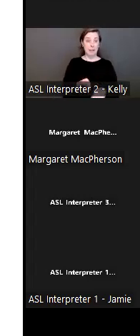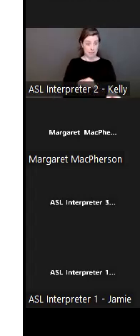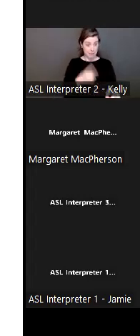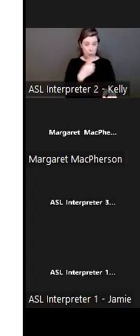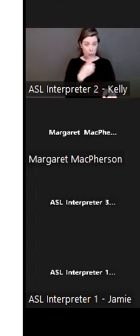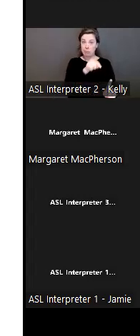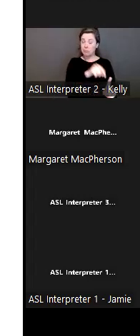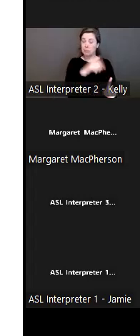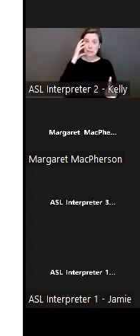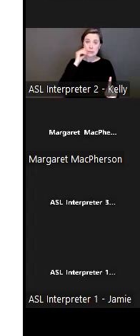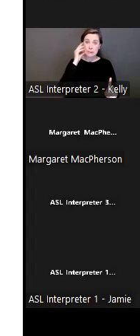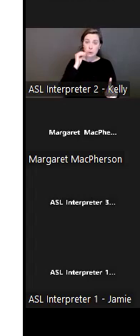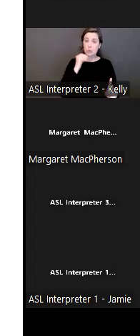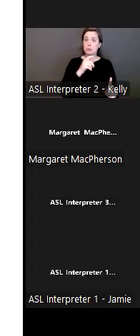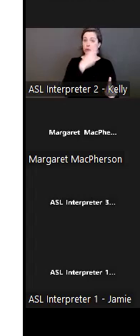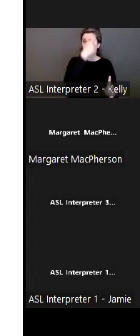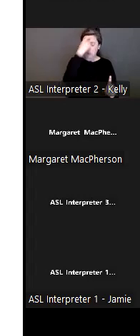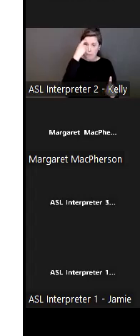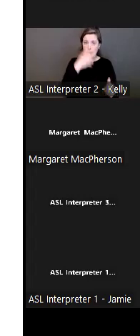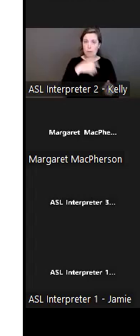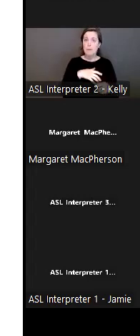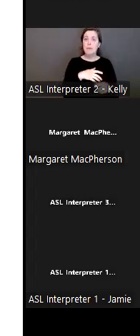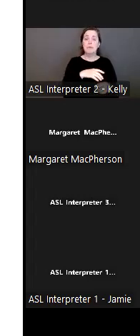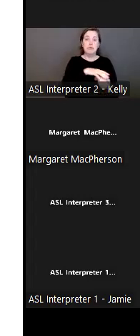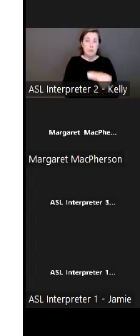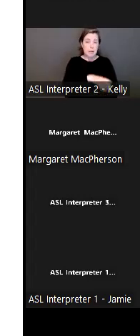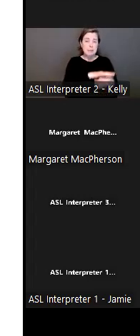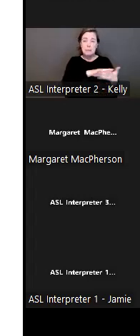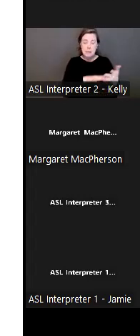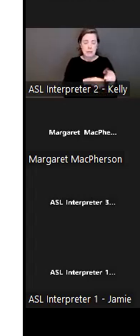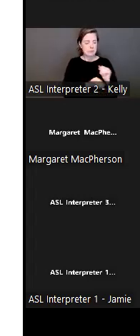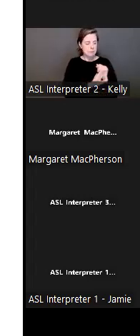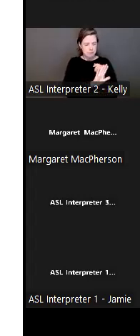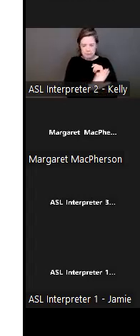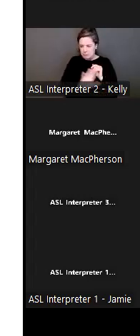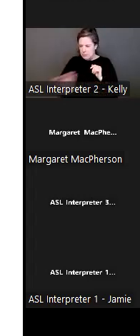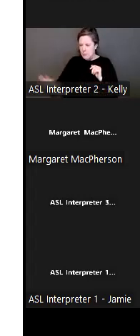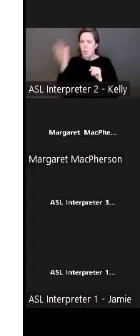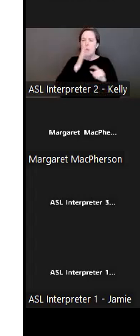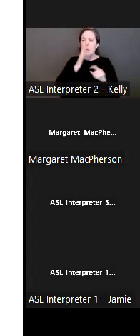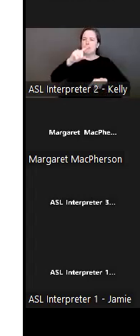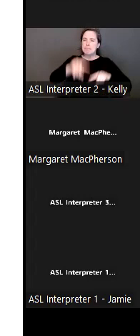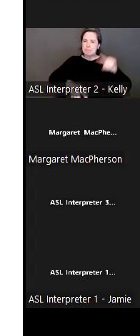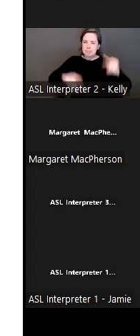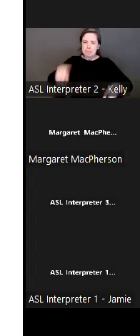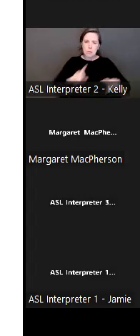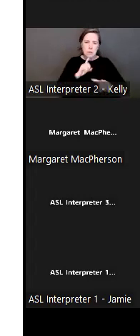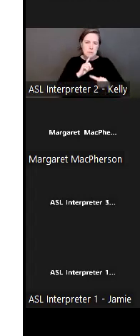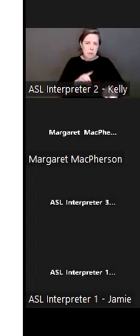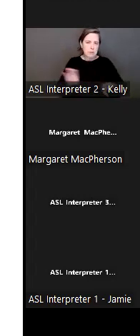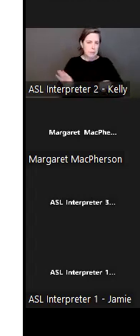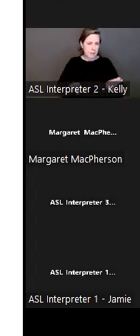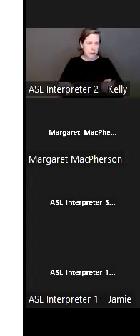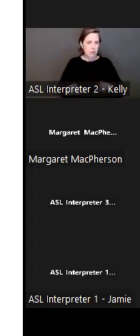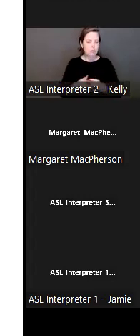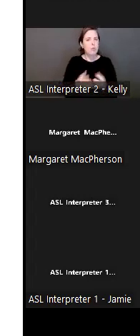resulting traumatic stress, you might see a range of different responses in your practice. And you need to sort of be aware of what that looks like. And then